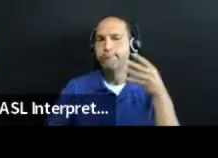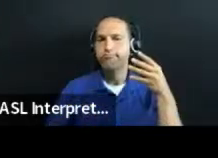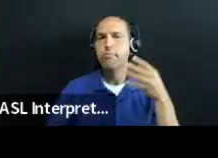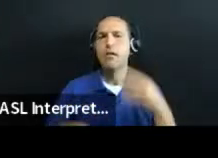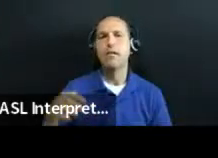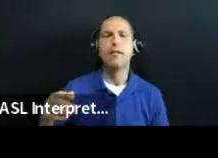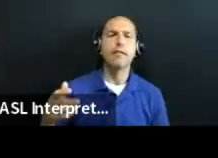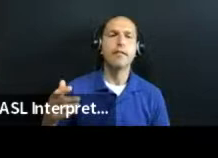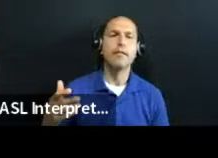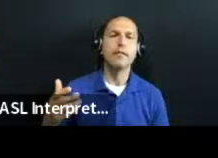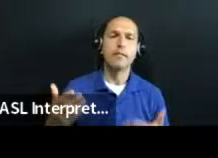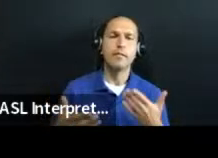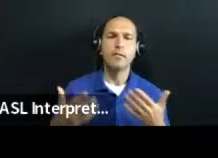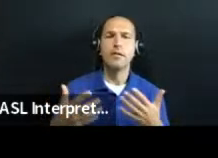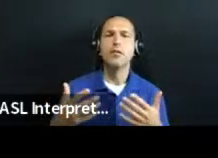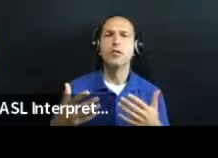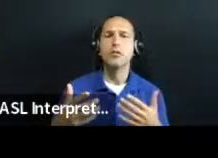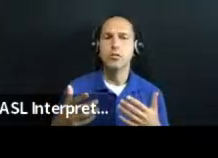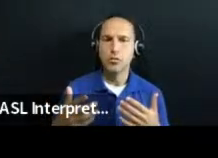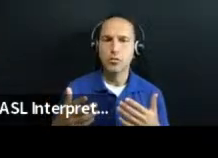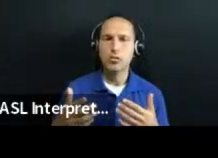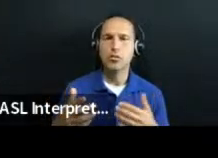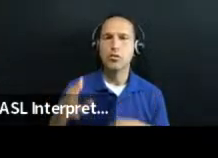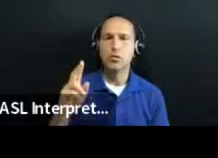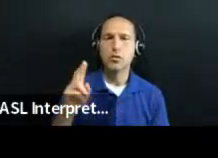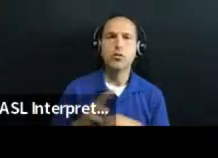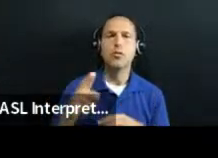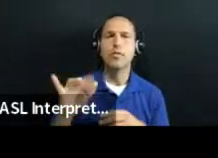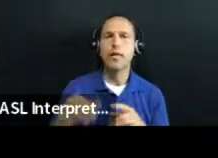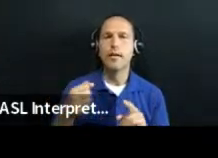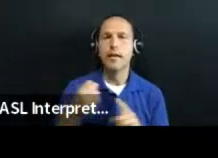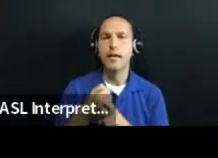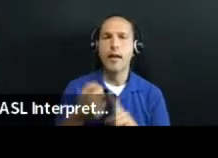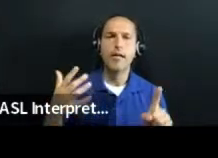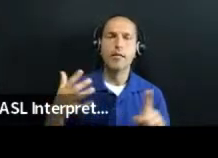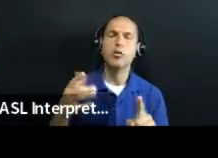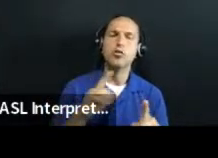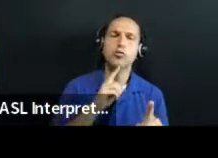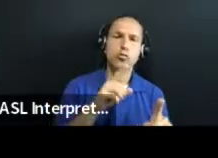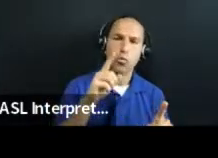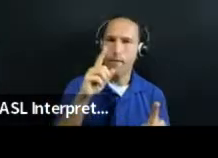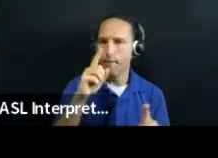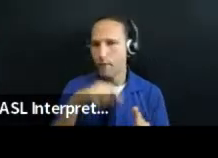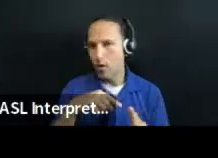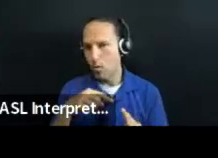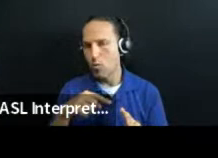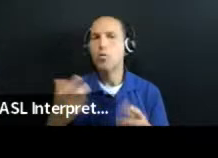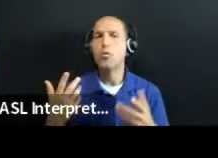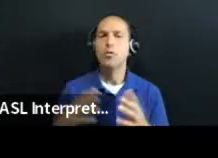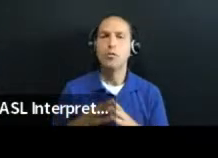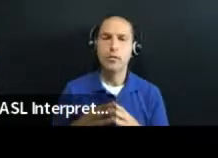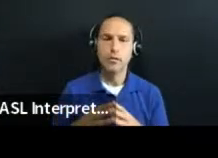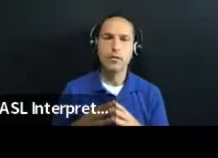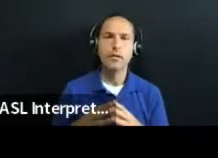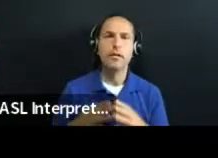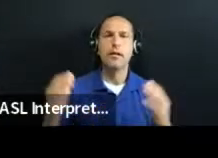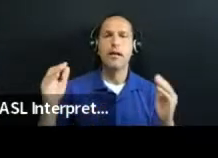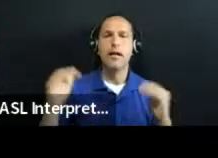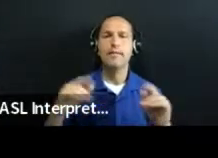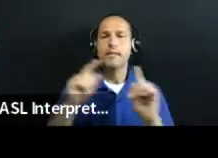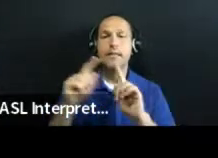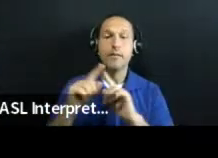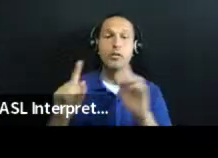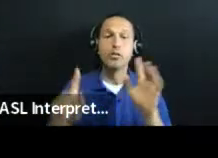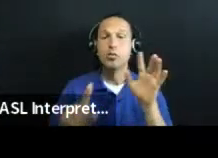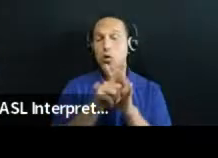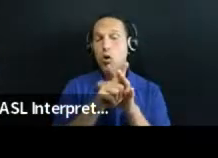accordions, then you might want to use ARIA expanded, true or false, right? If there's modals that pop up,